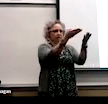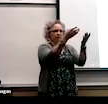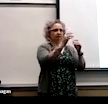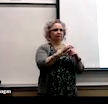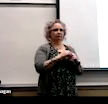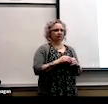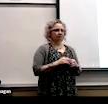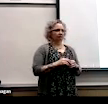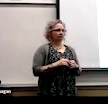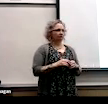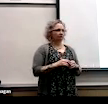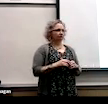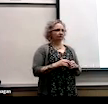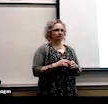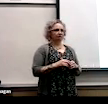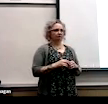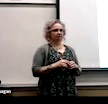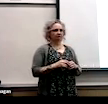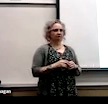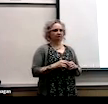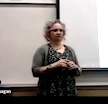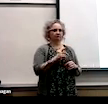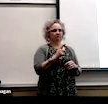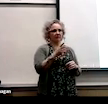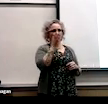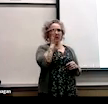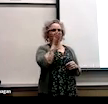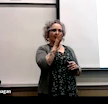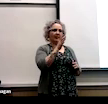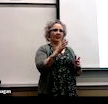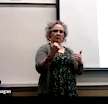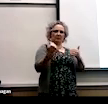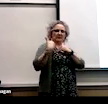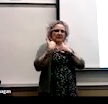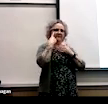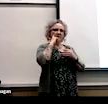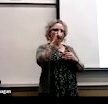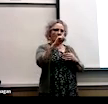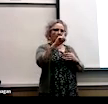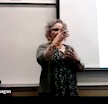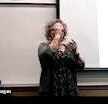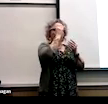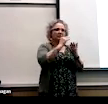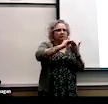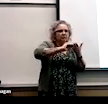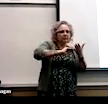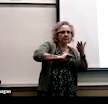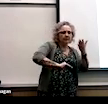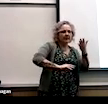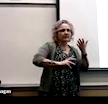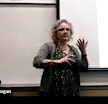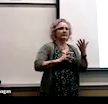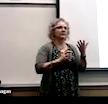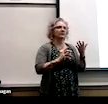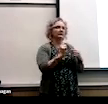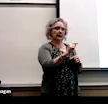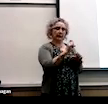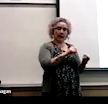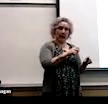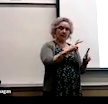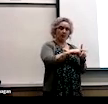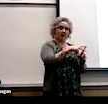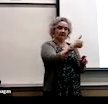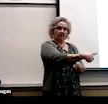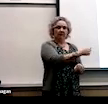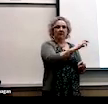say, you know, have we looked at whether or not you take your own medications? Have you talked about what it's gonna look like on the adult side? Everything goes